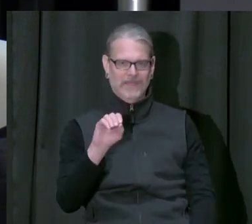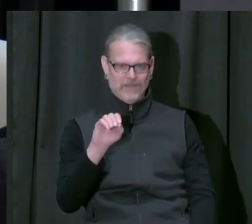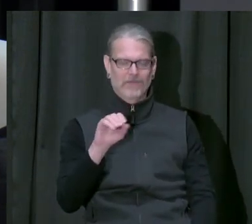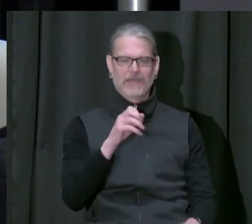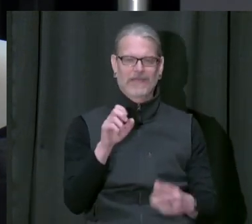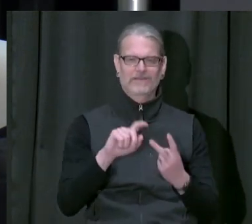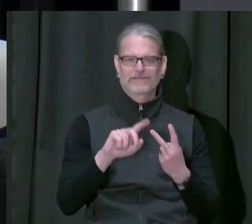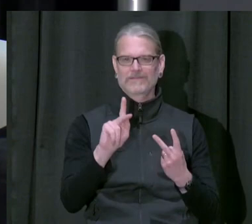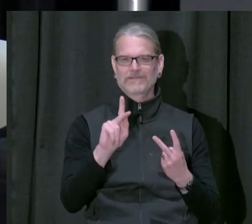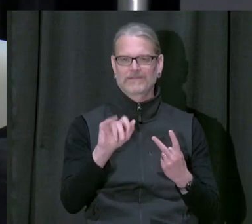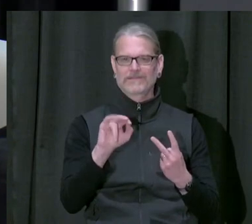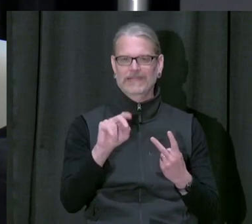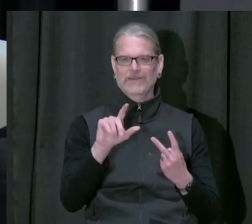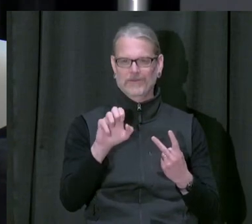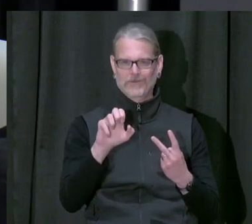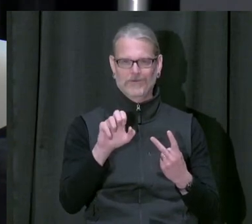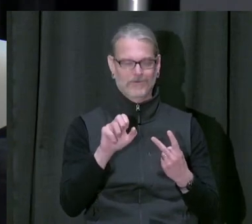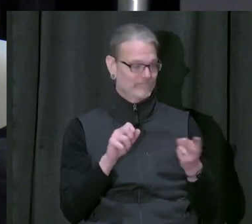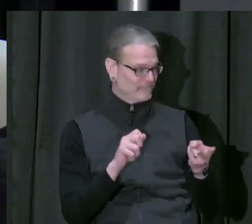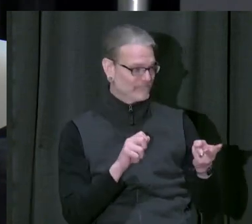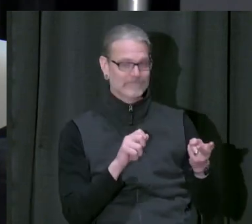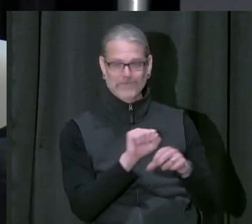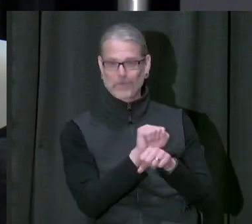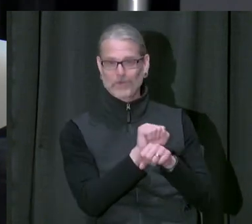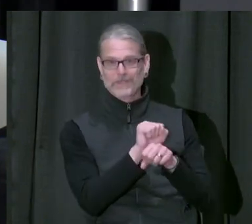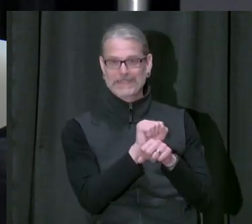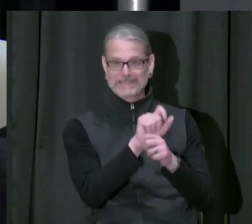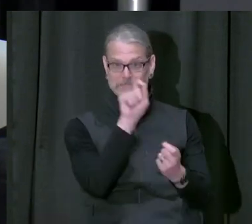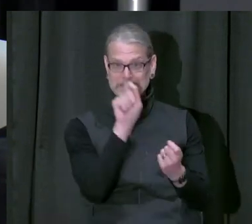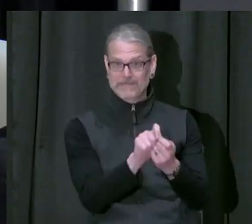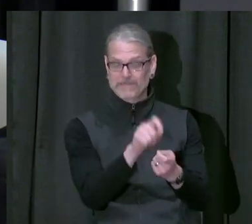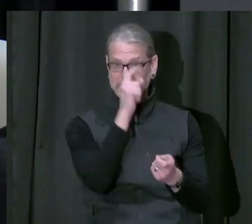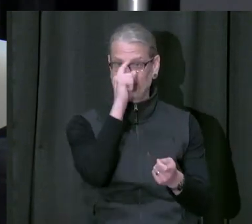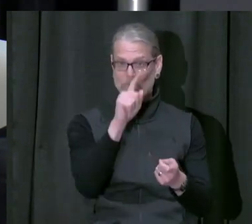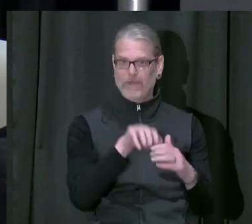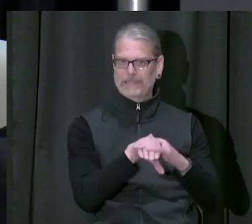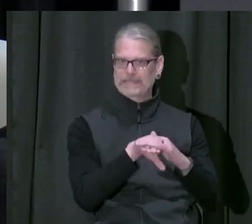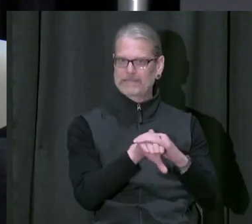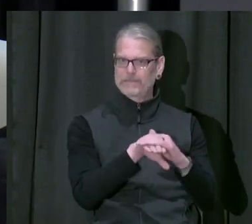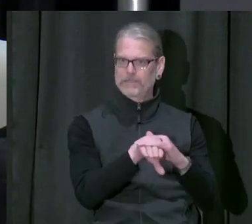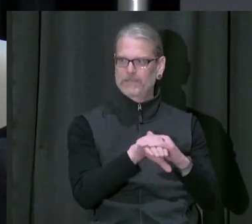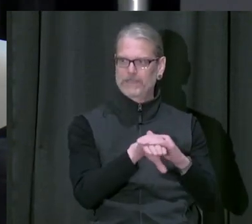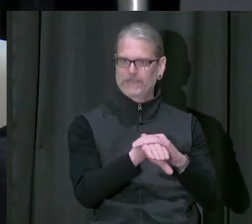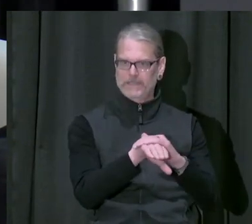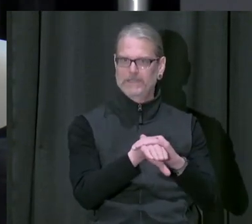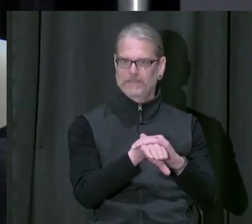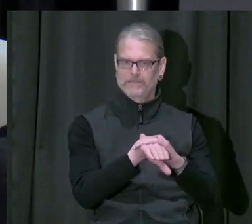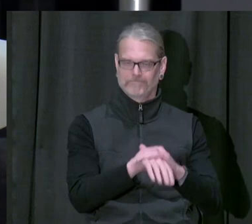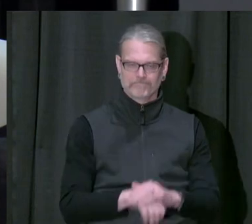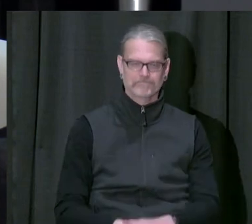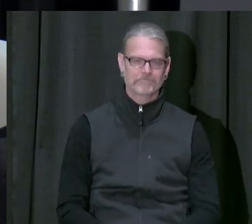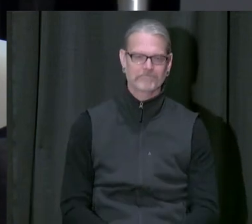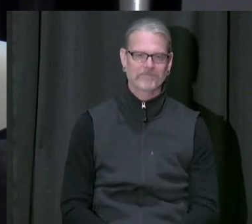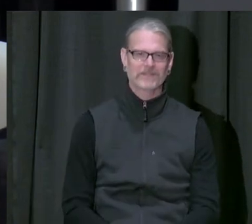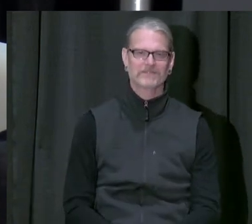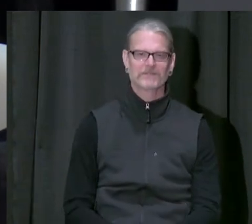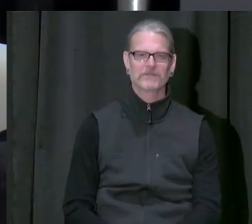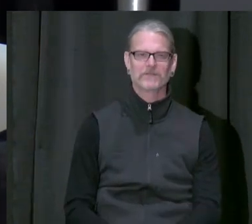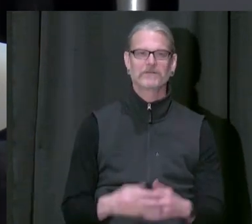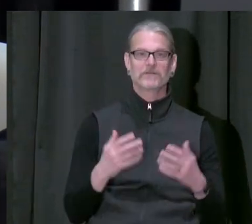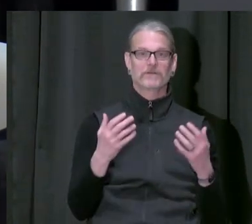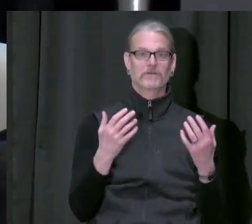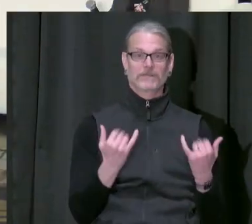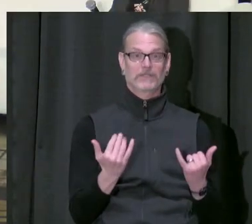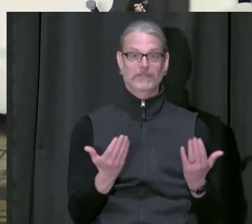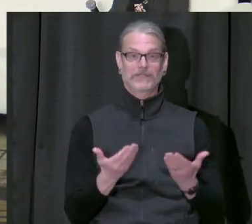and Kindle, who are working specifically on the accessibility of our products. And so with me